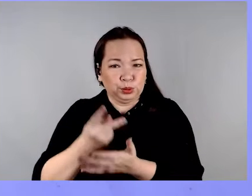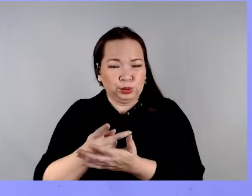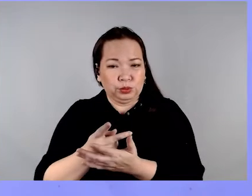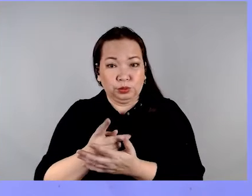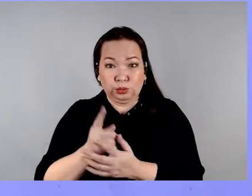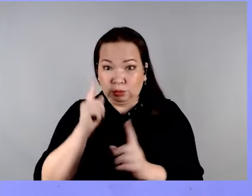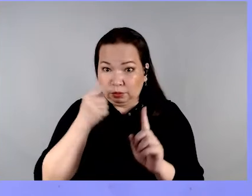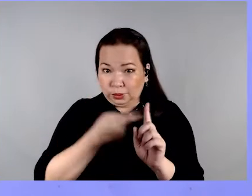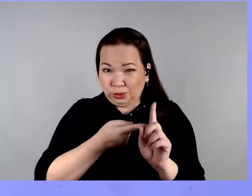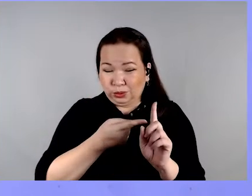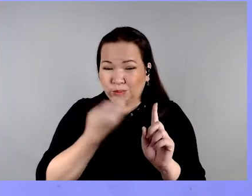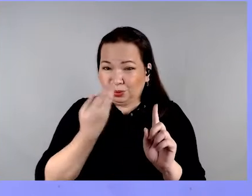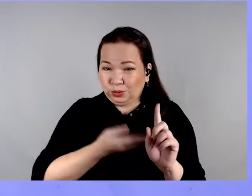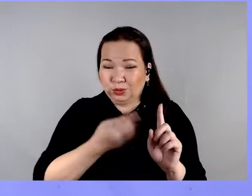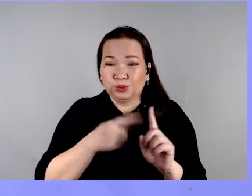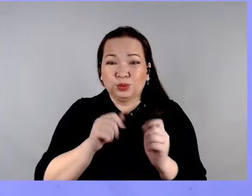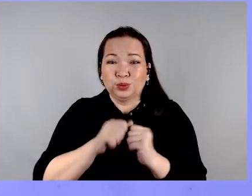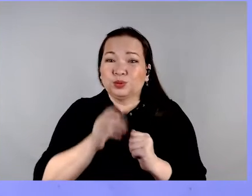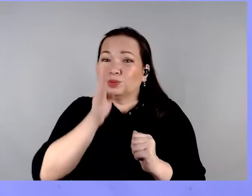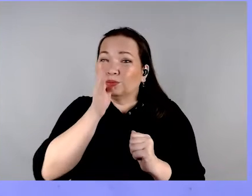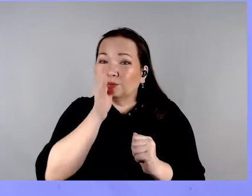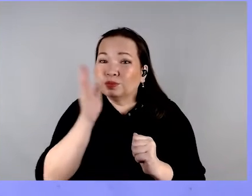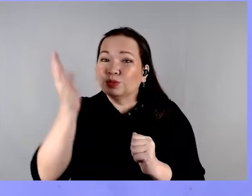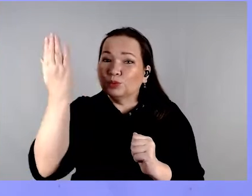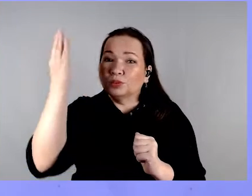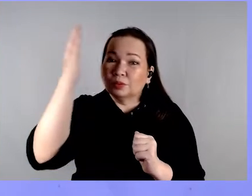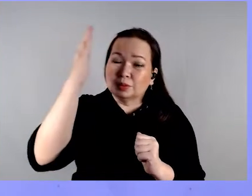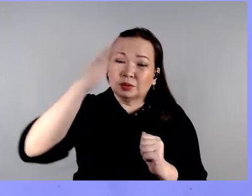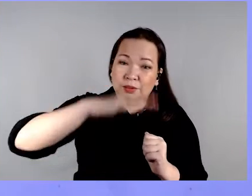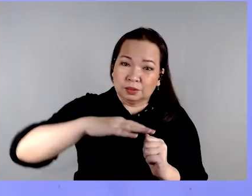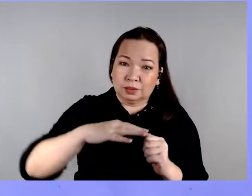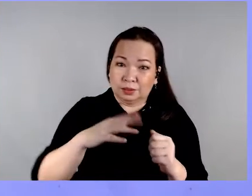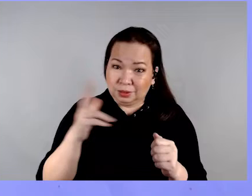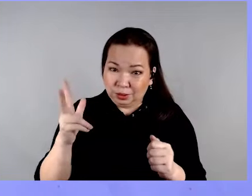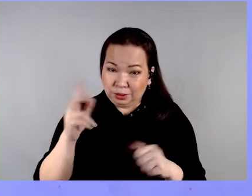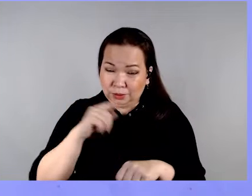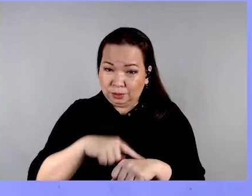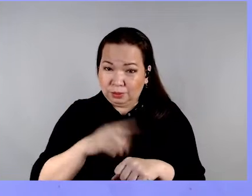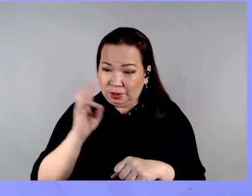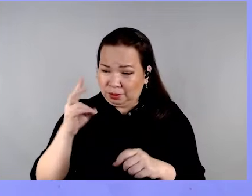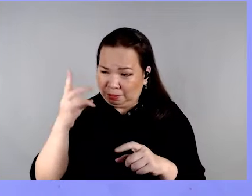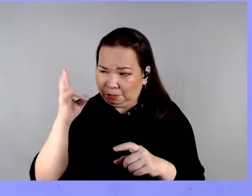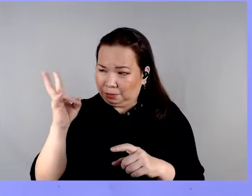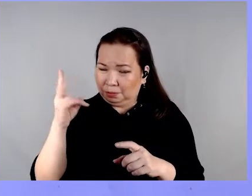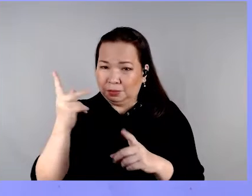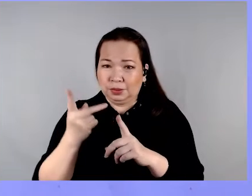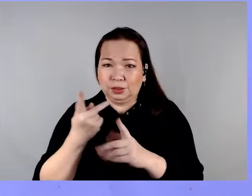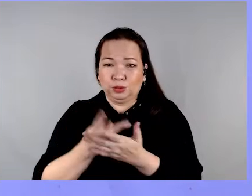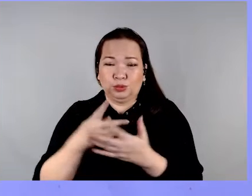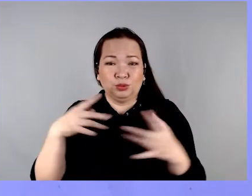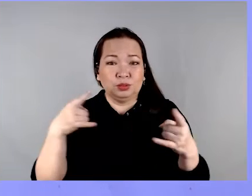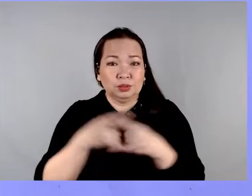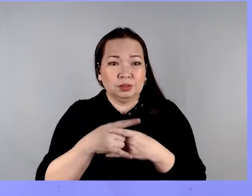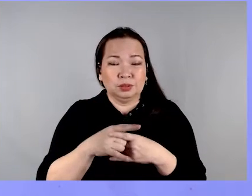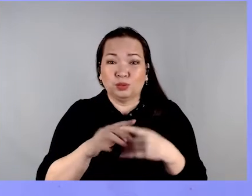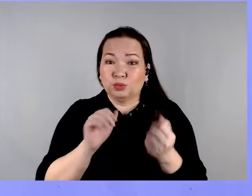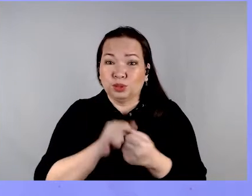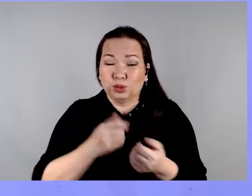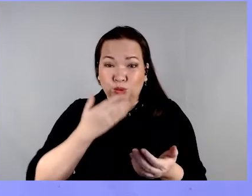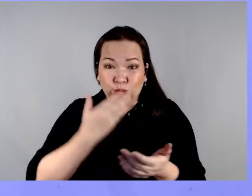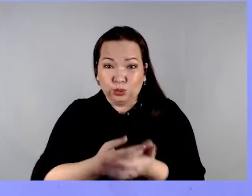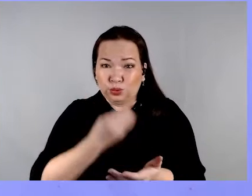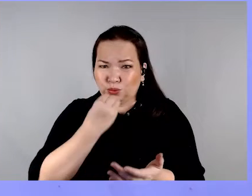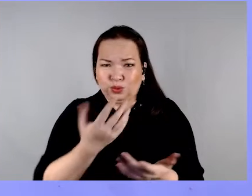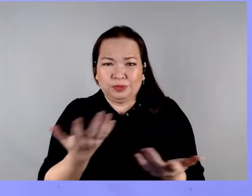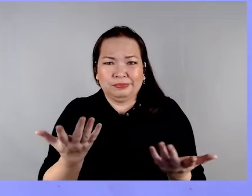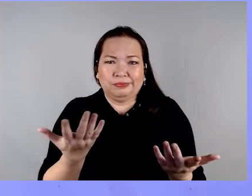70 pesos. That covers all three meals in a day. Healthy and nutritious meals is something they definitely cannot